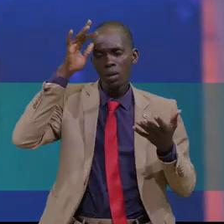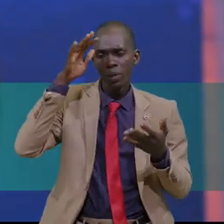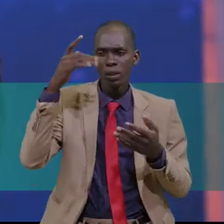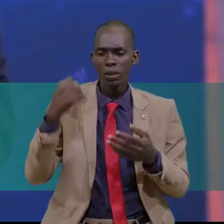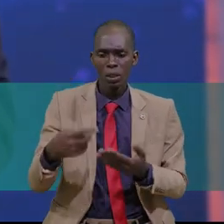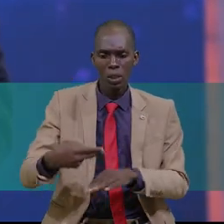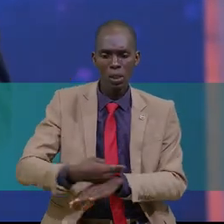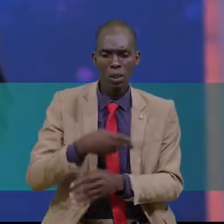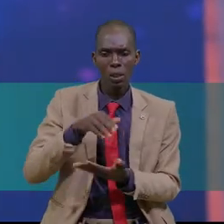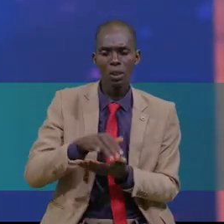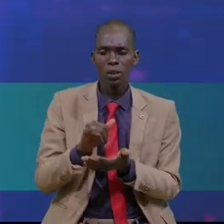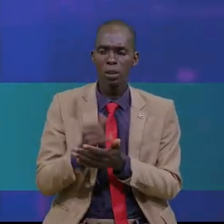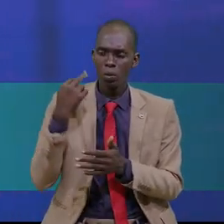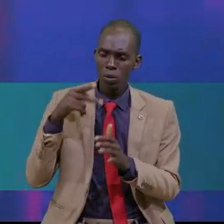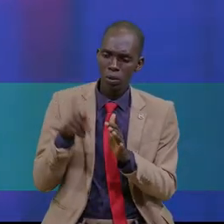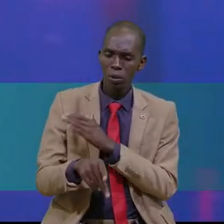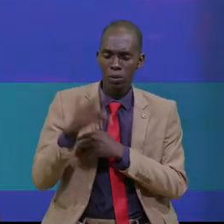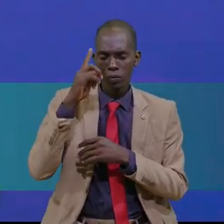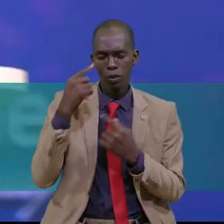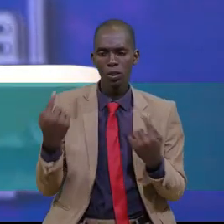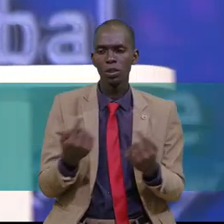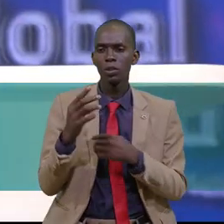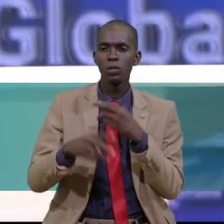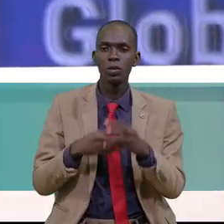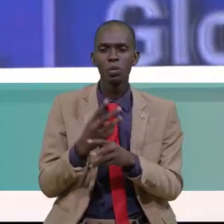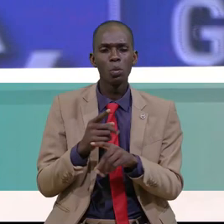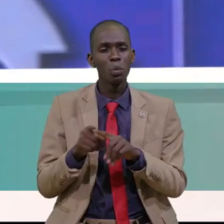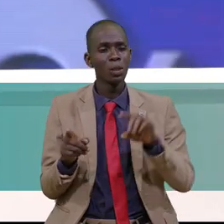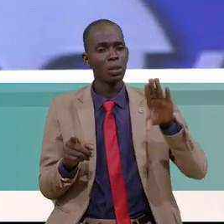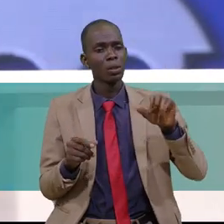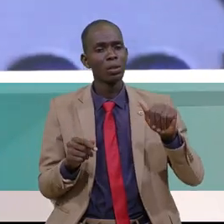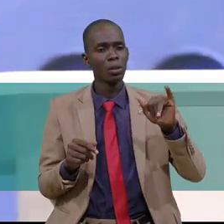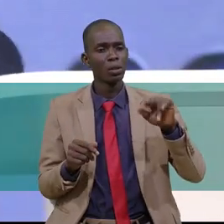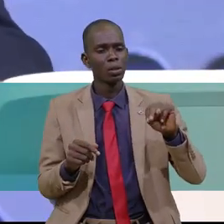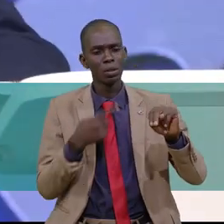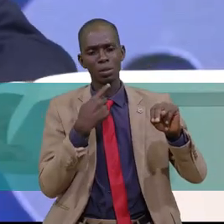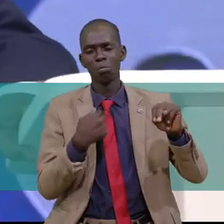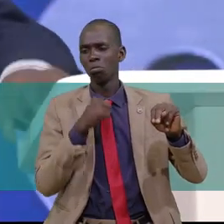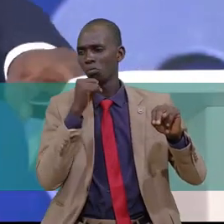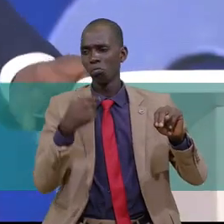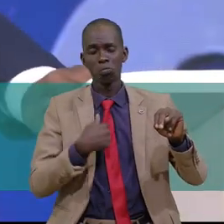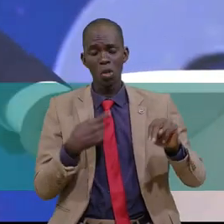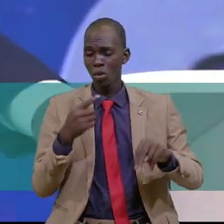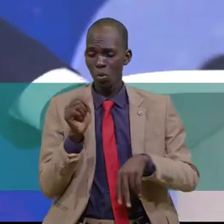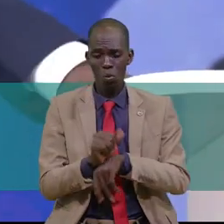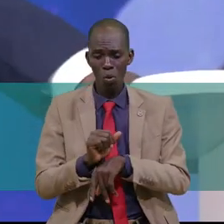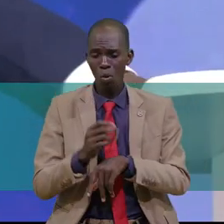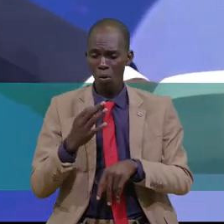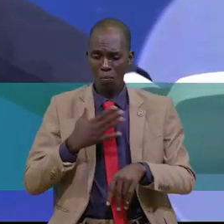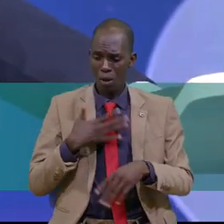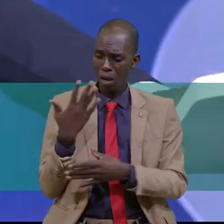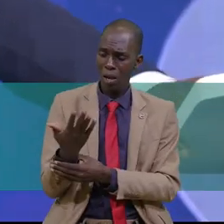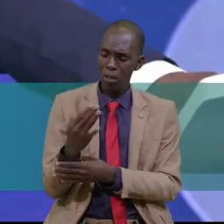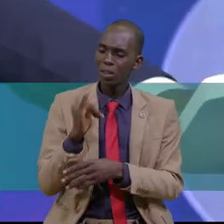the sins of the world. But Cain said, not me, the works of my hand, it amounts to nothing. In